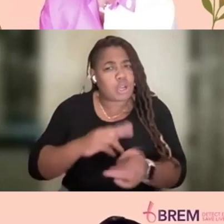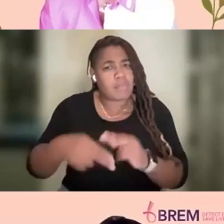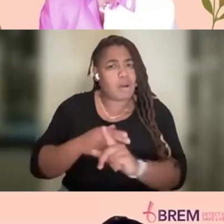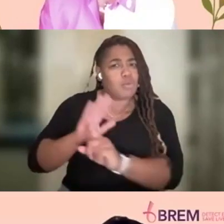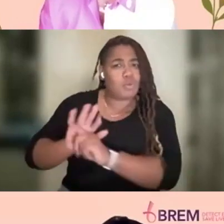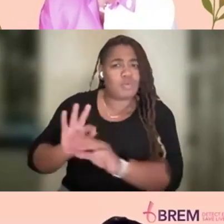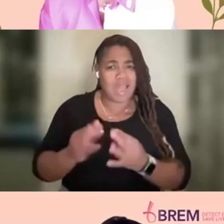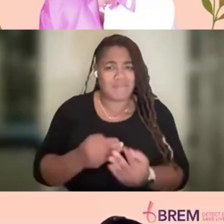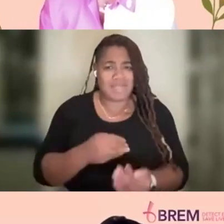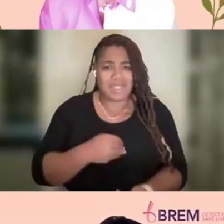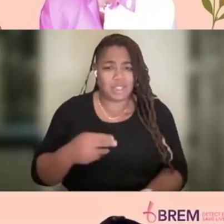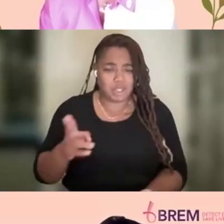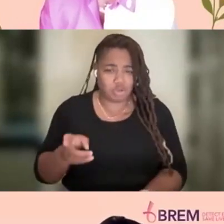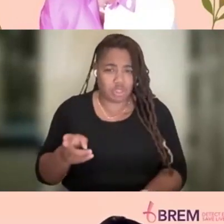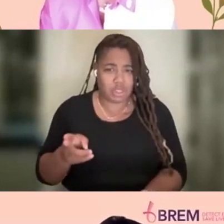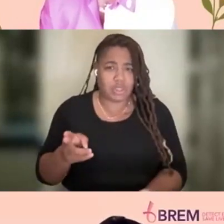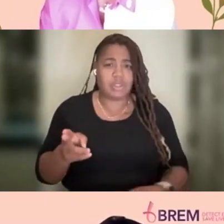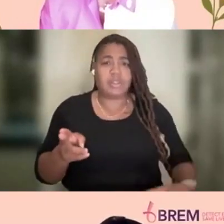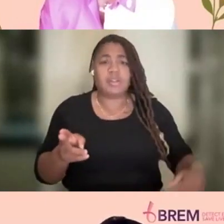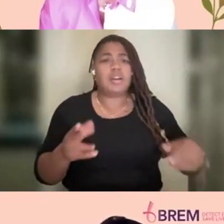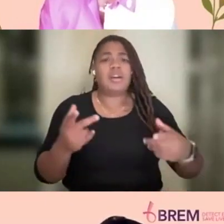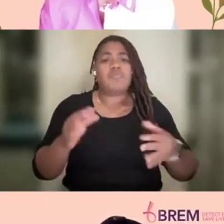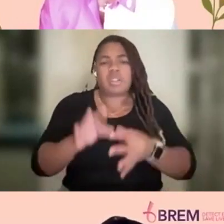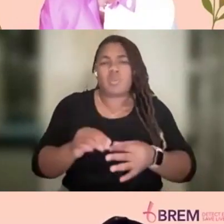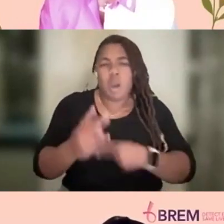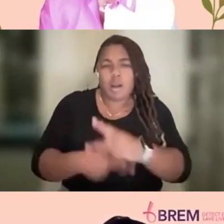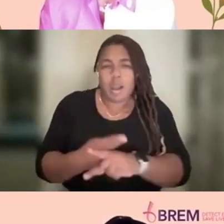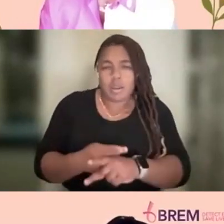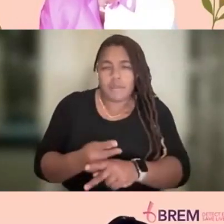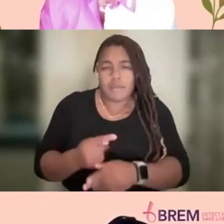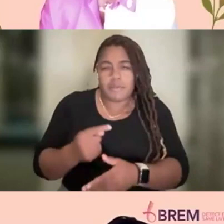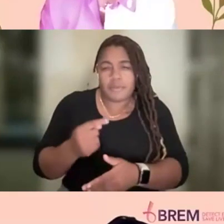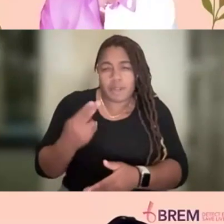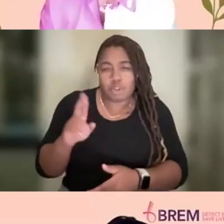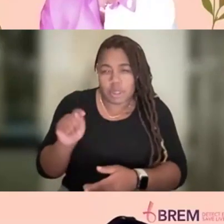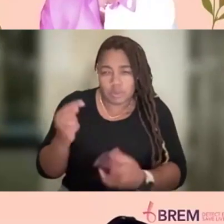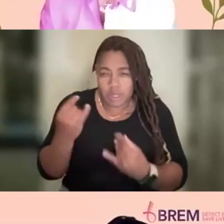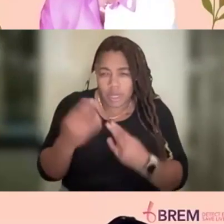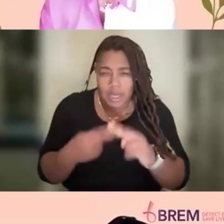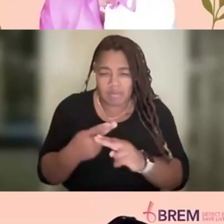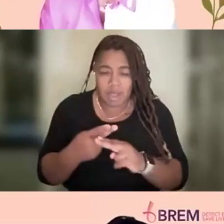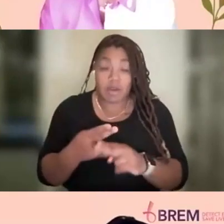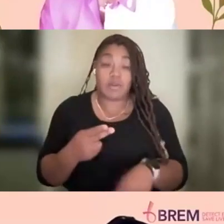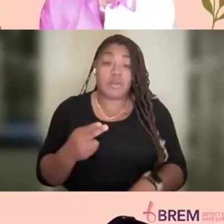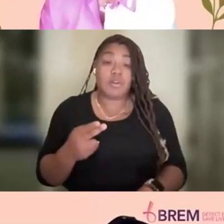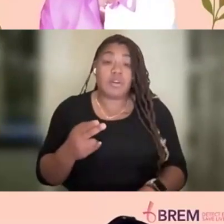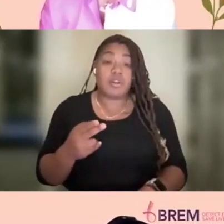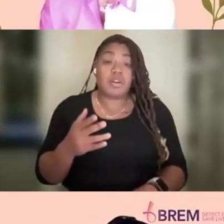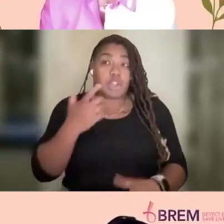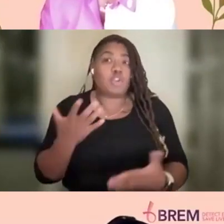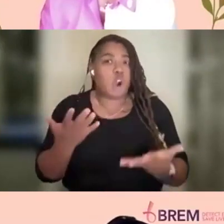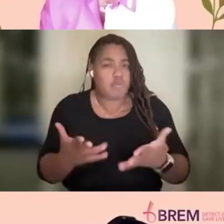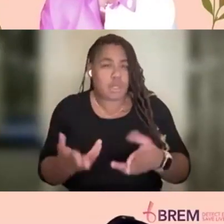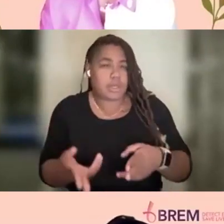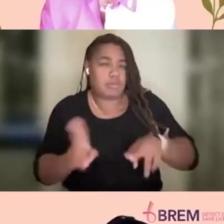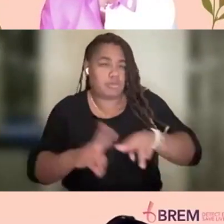breast cancer as well as what type of therapy you're thinking about, because you're probably already at an increased risk for breast cancer, and some